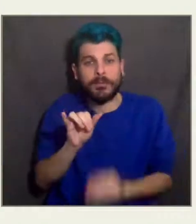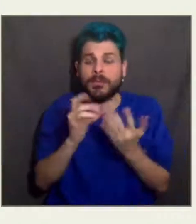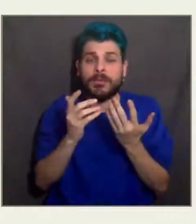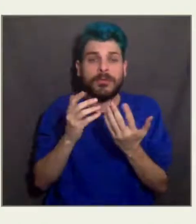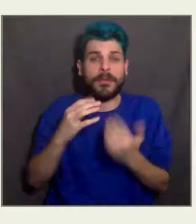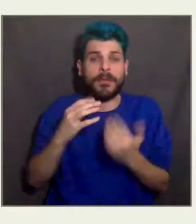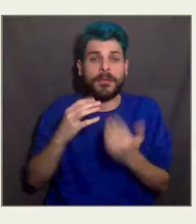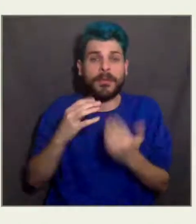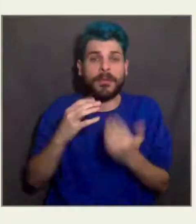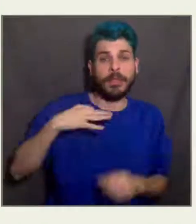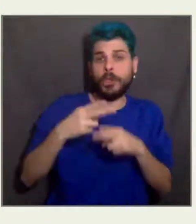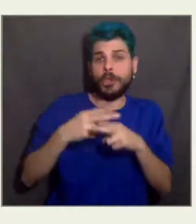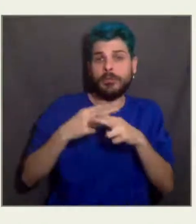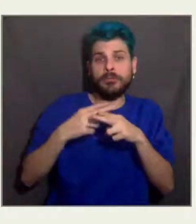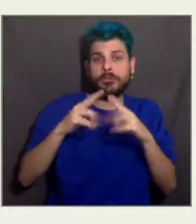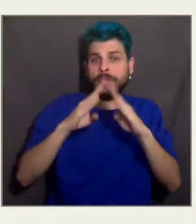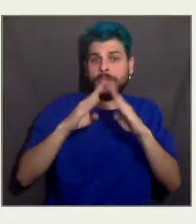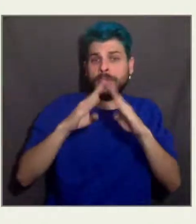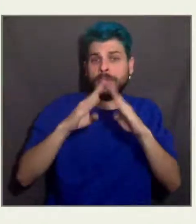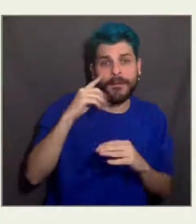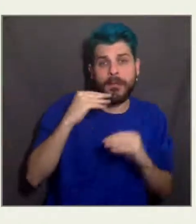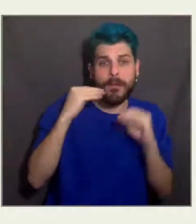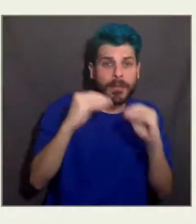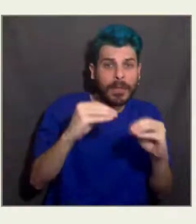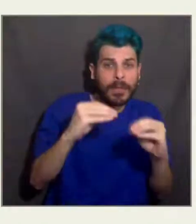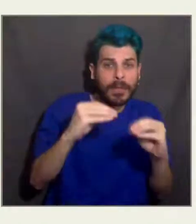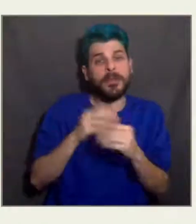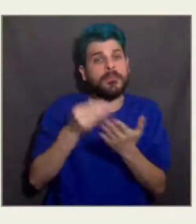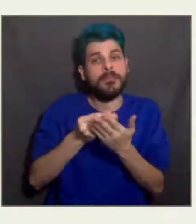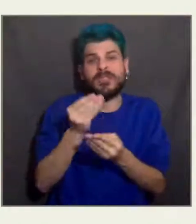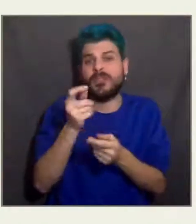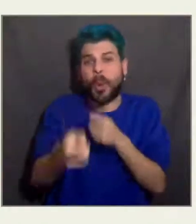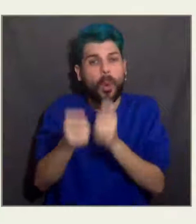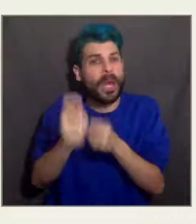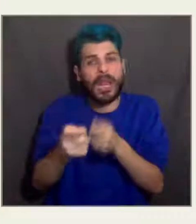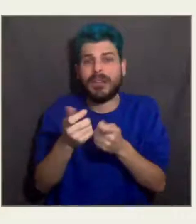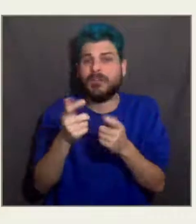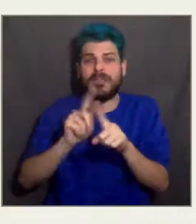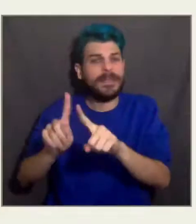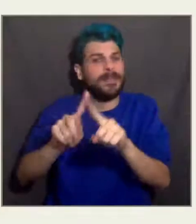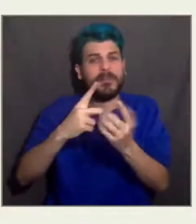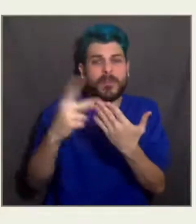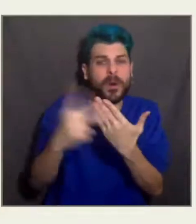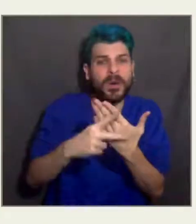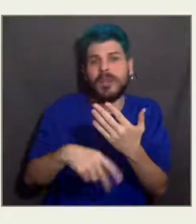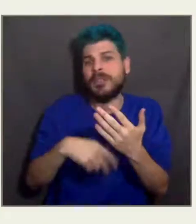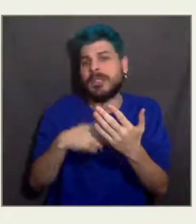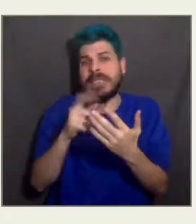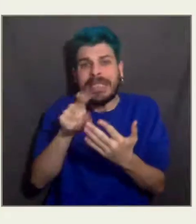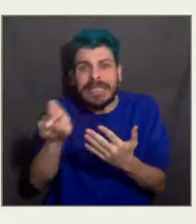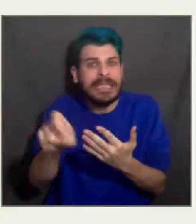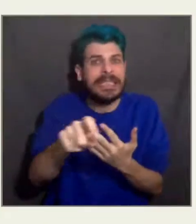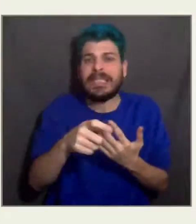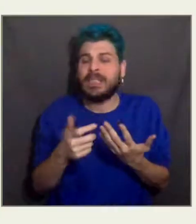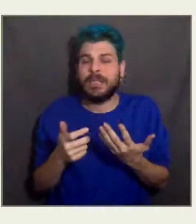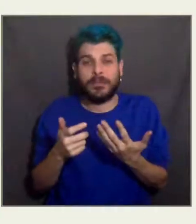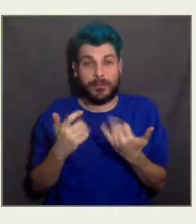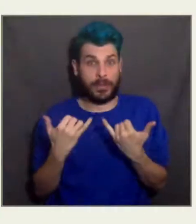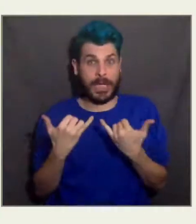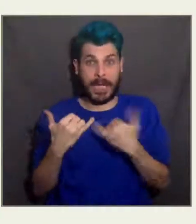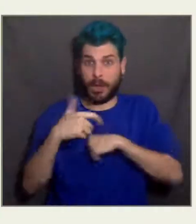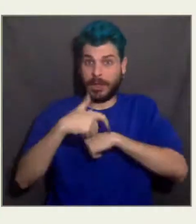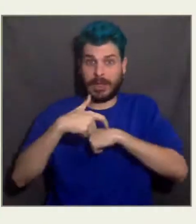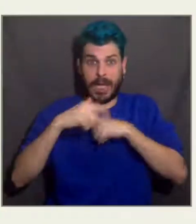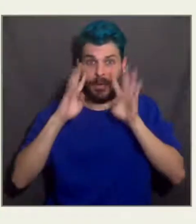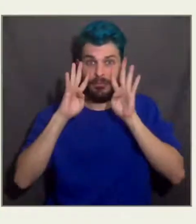clinic, or donate to the organizations that support the people most in need in our region. We are living in a time of